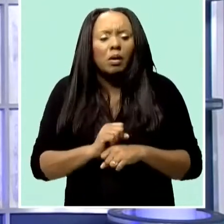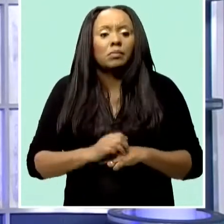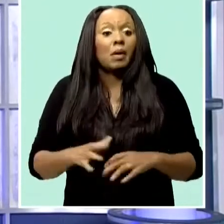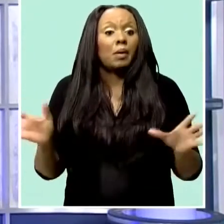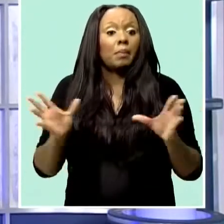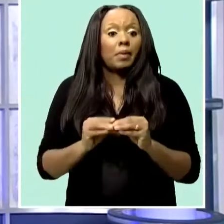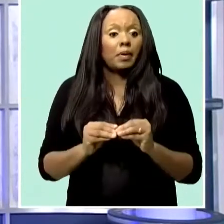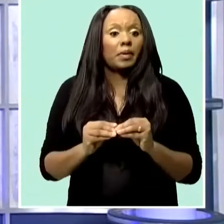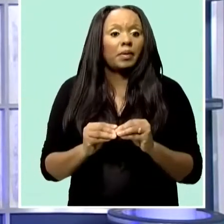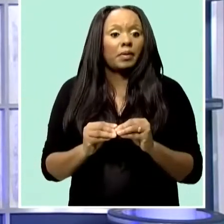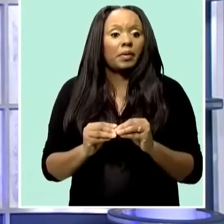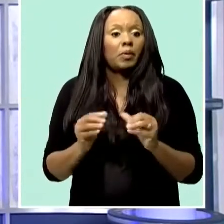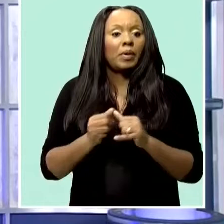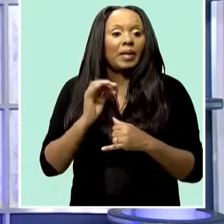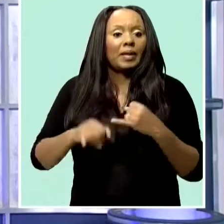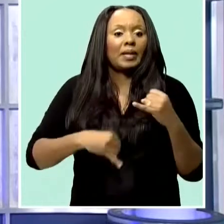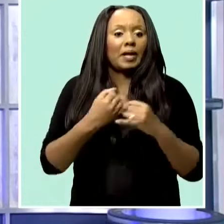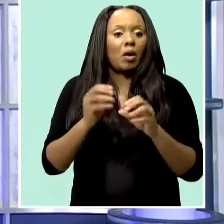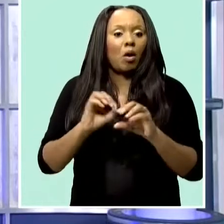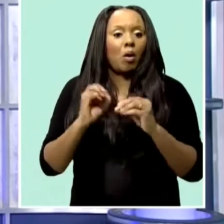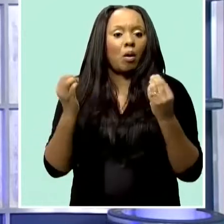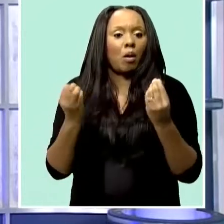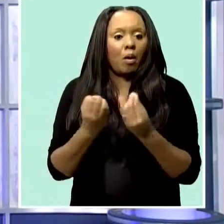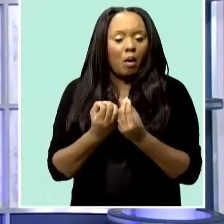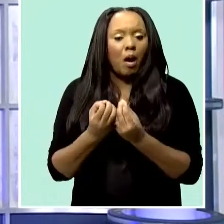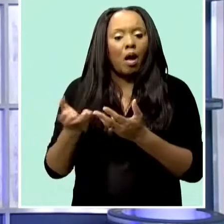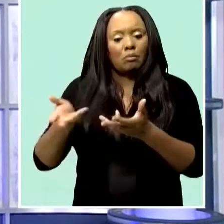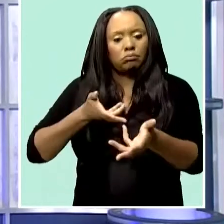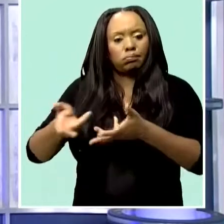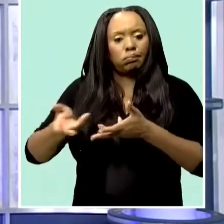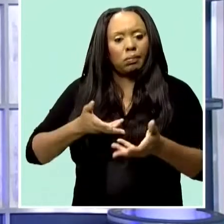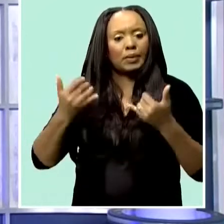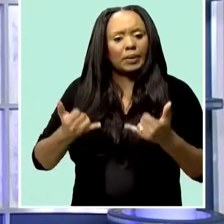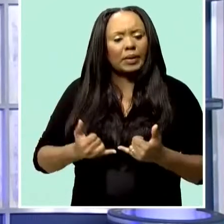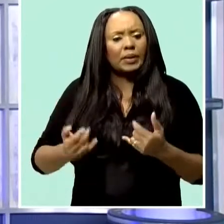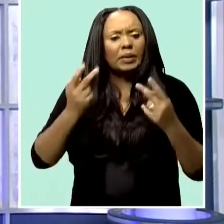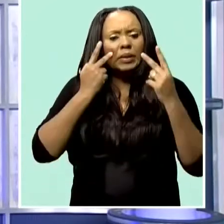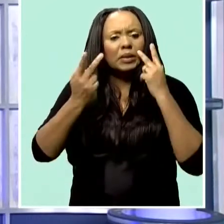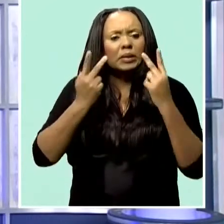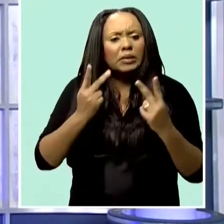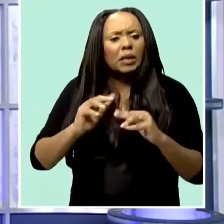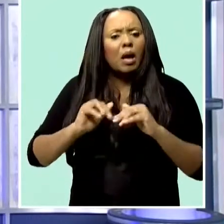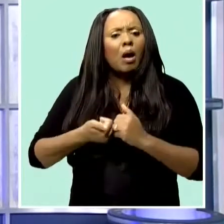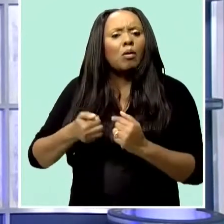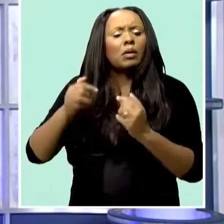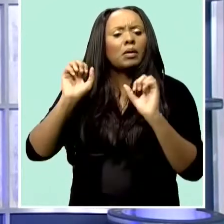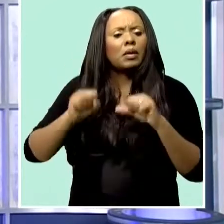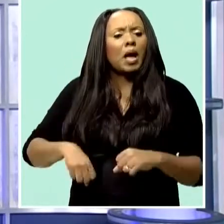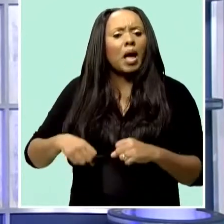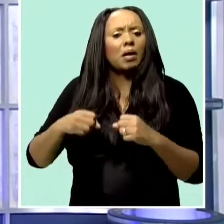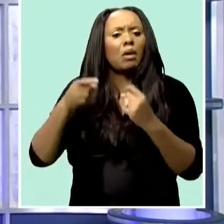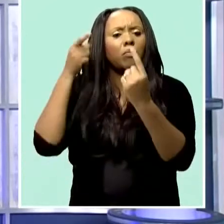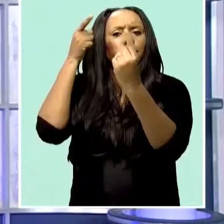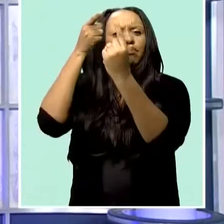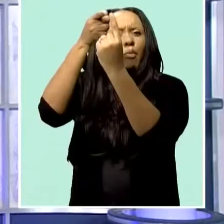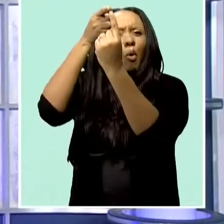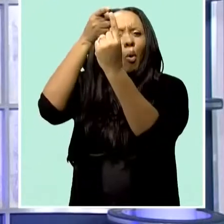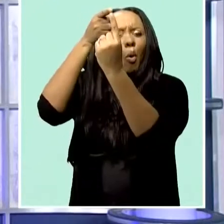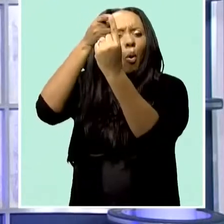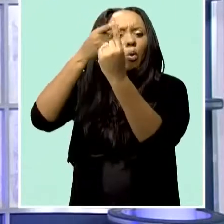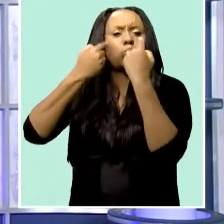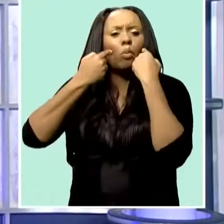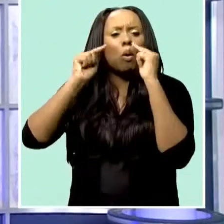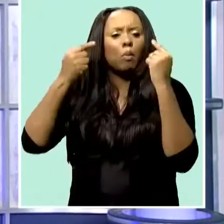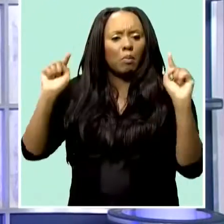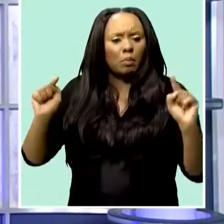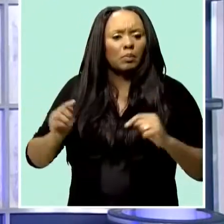held in collaboration with CARICOM agencies today to see how the objectives of the Compact for safe, regular and orderly migration can be met.